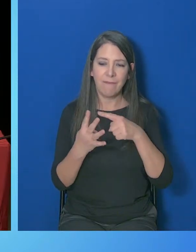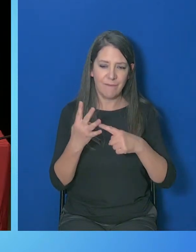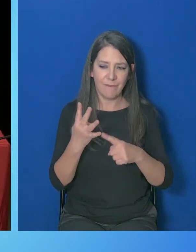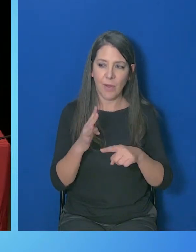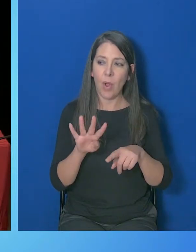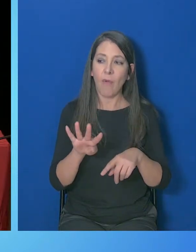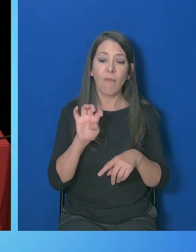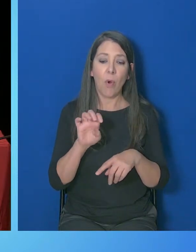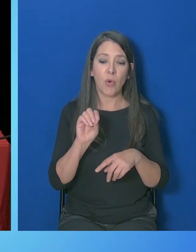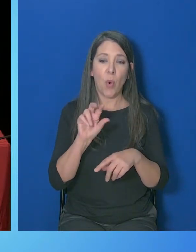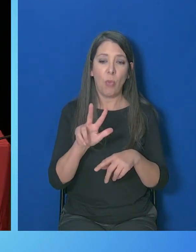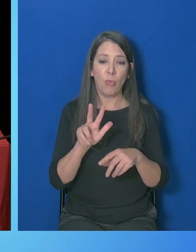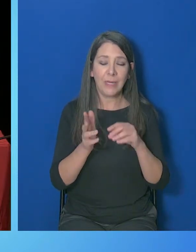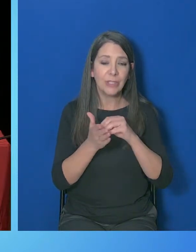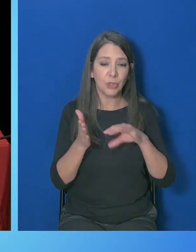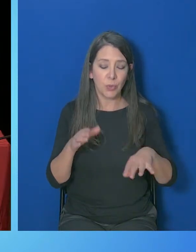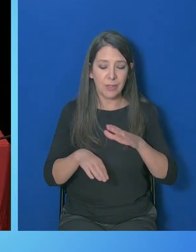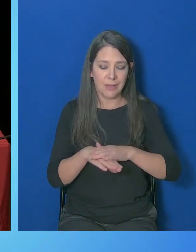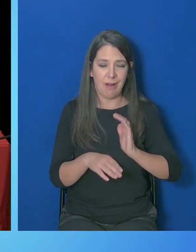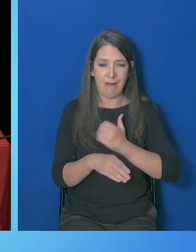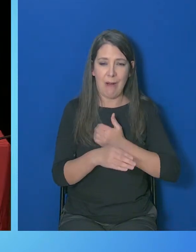our site-based campuses.